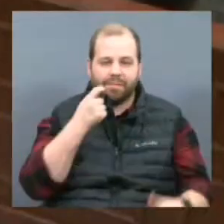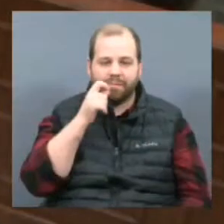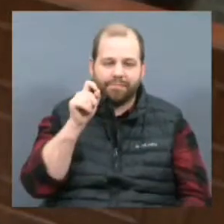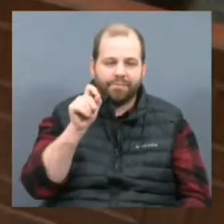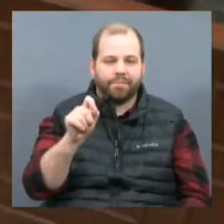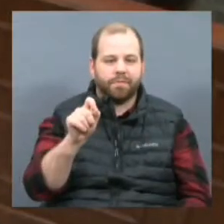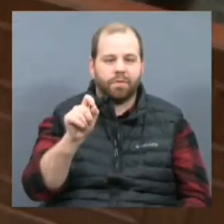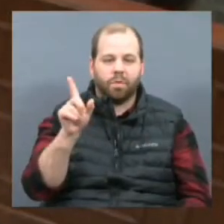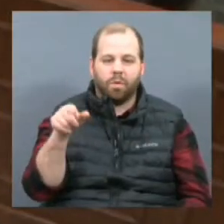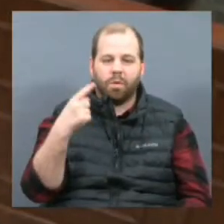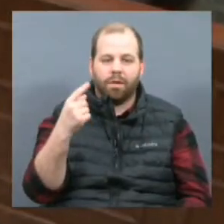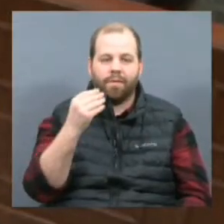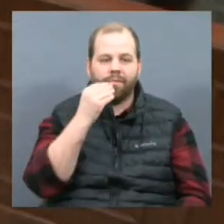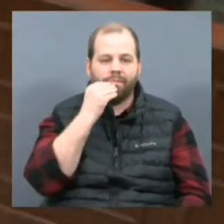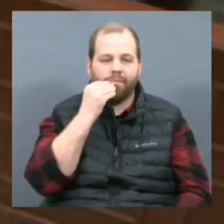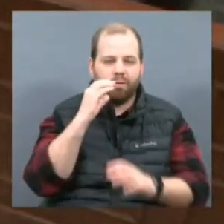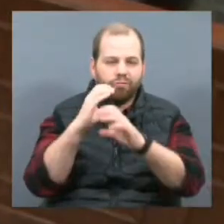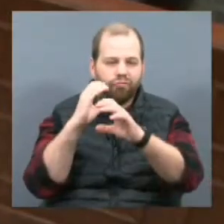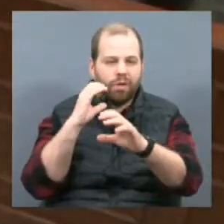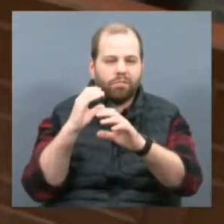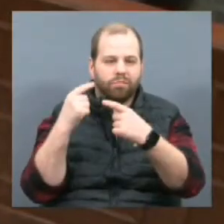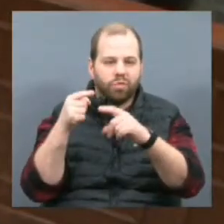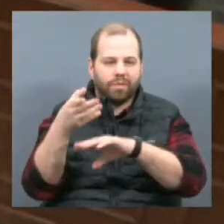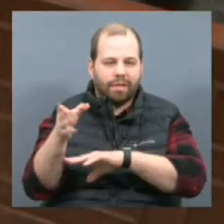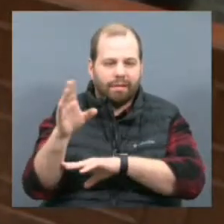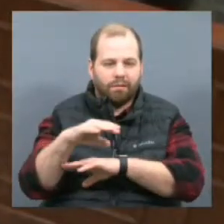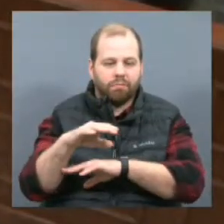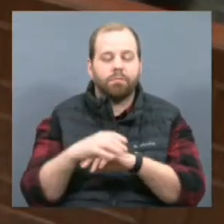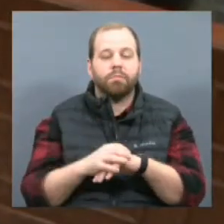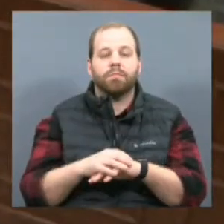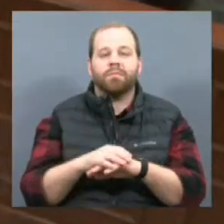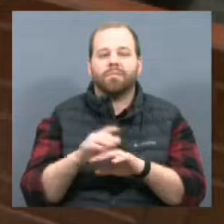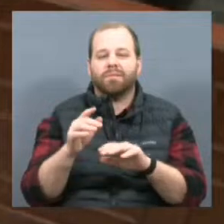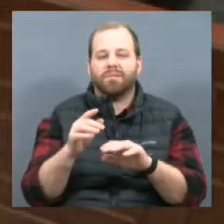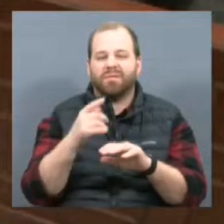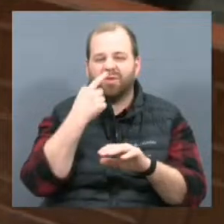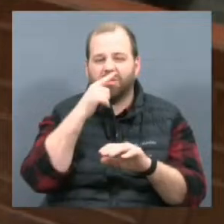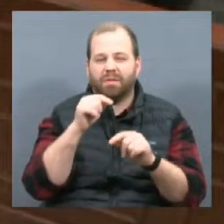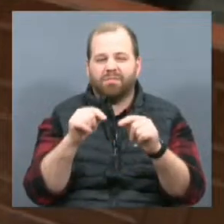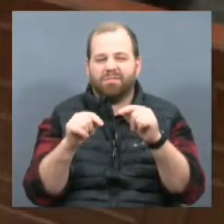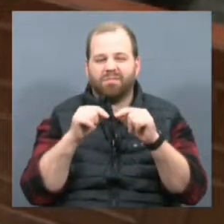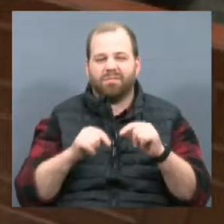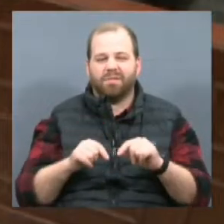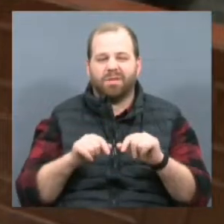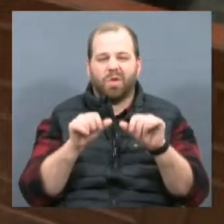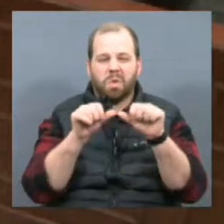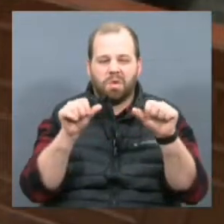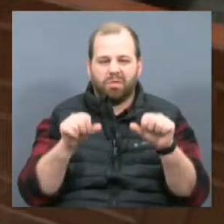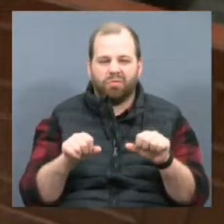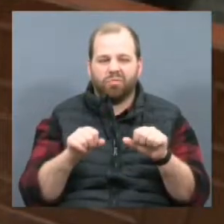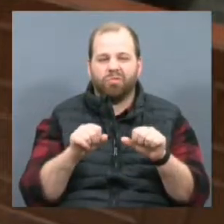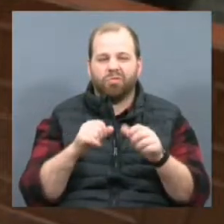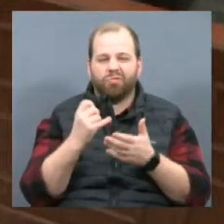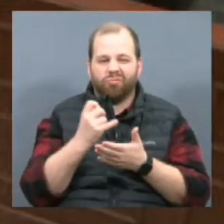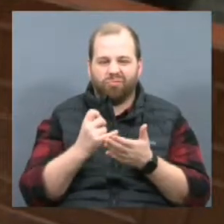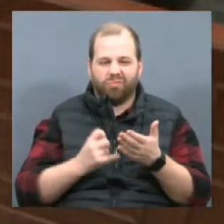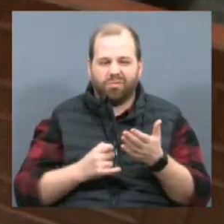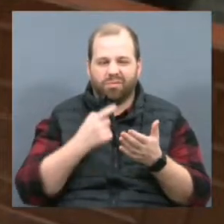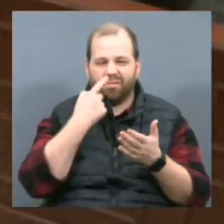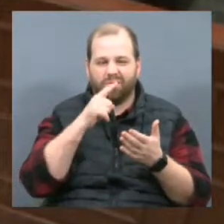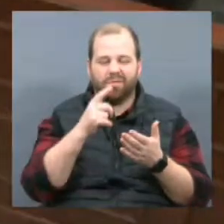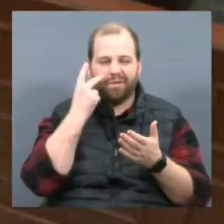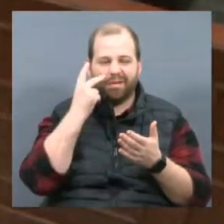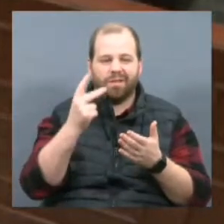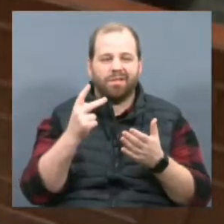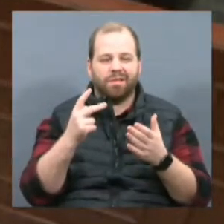just going to be for food trucks during, and it is, and last, if we can go back to the schematic, the architectural drawing, those little